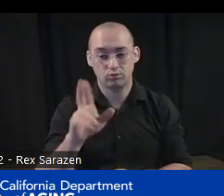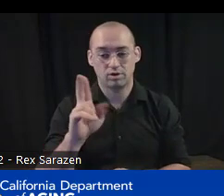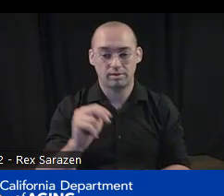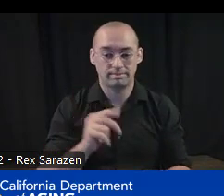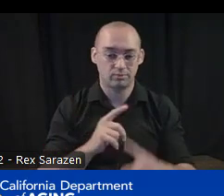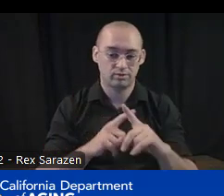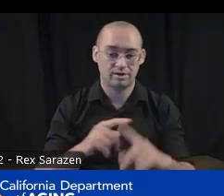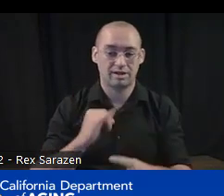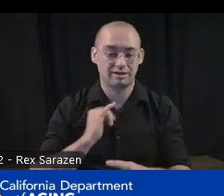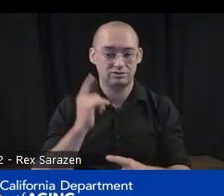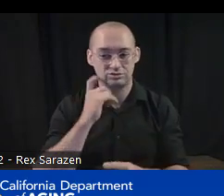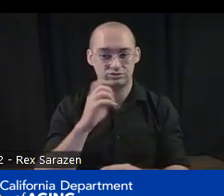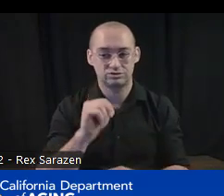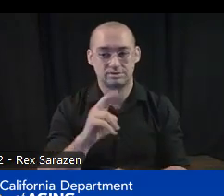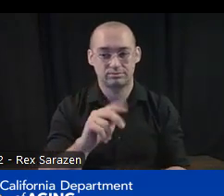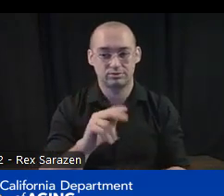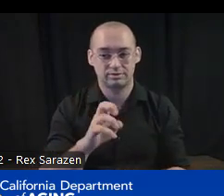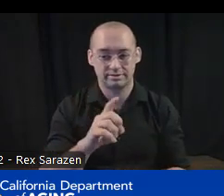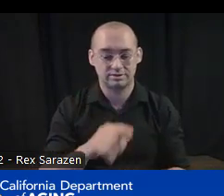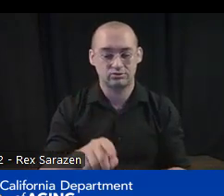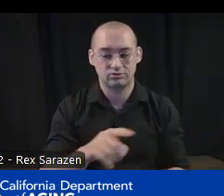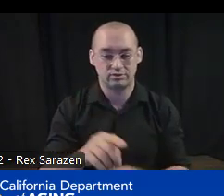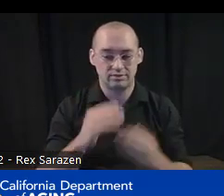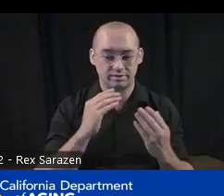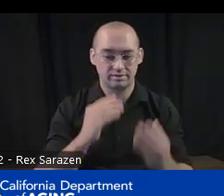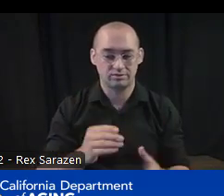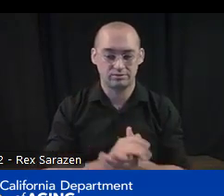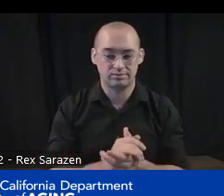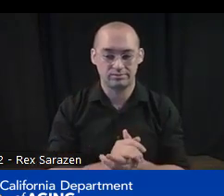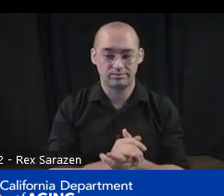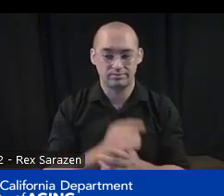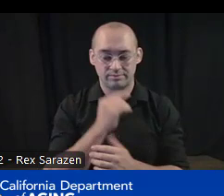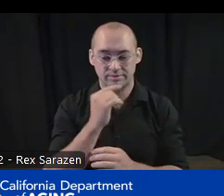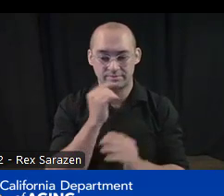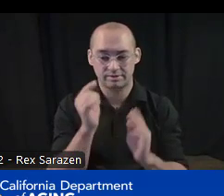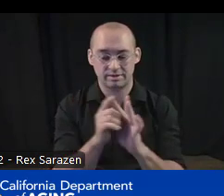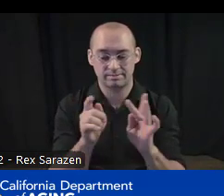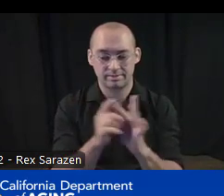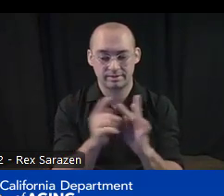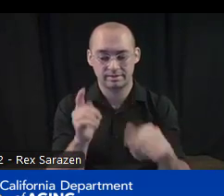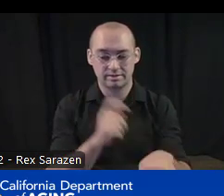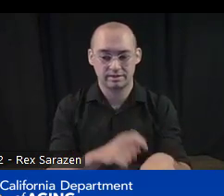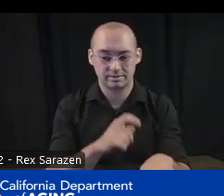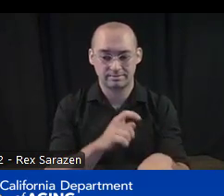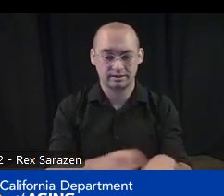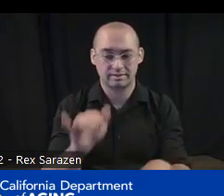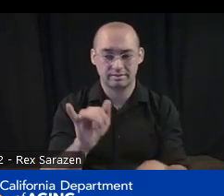Thank you. Our public comment period, at that time, if